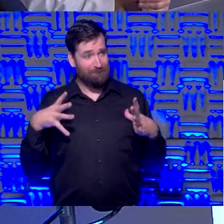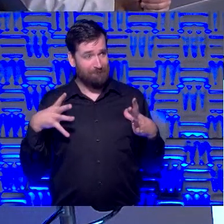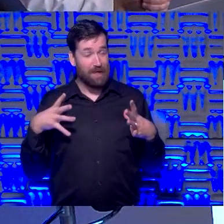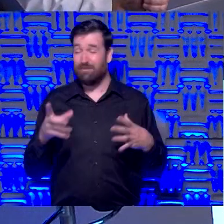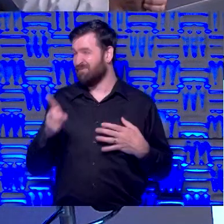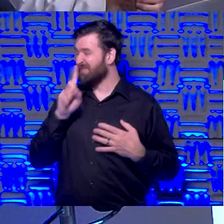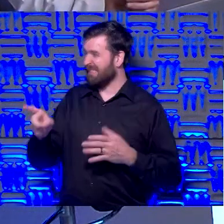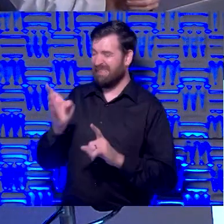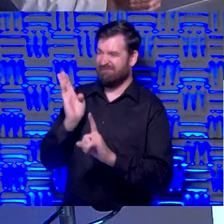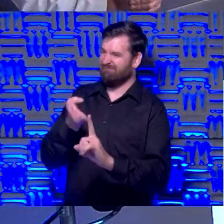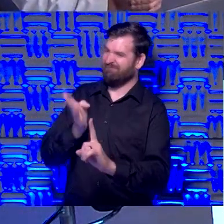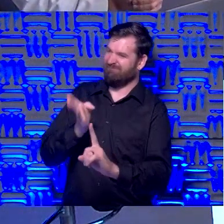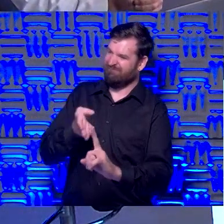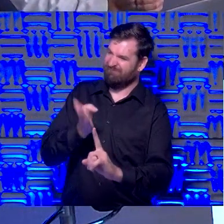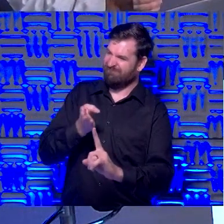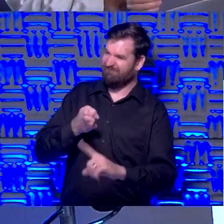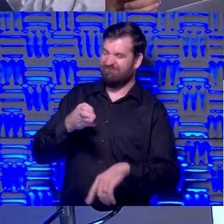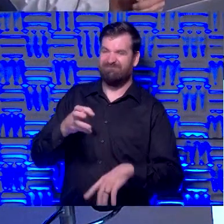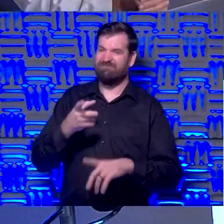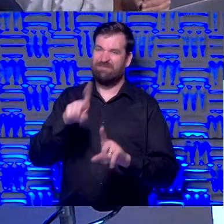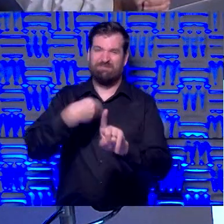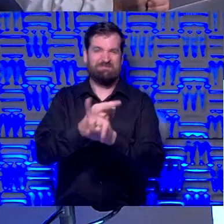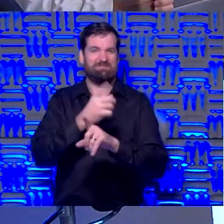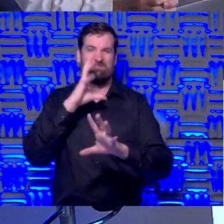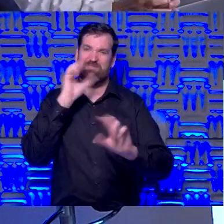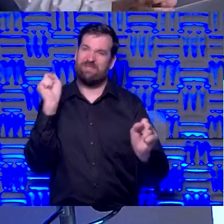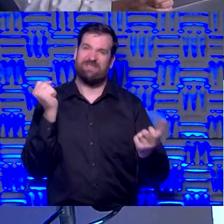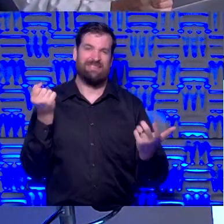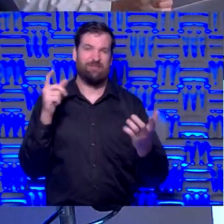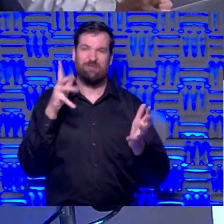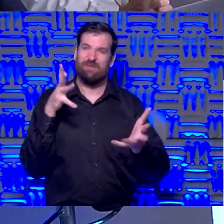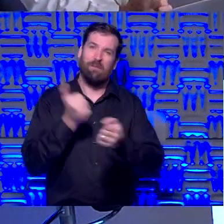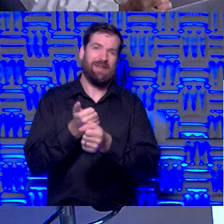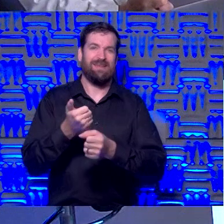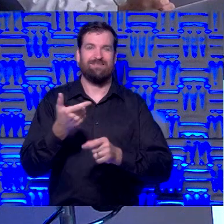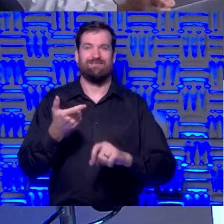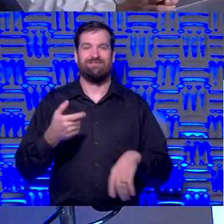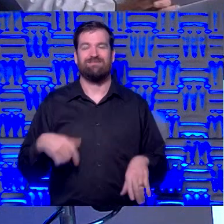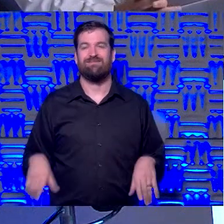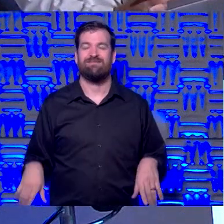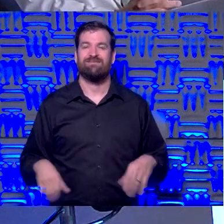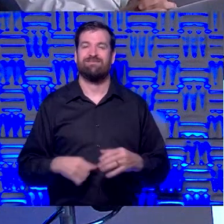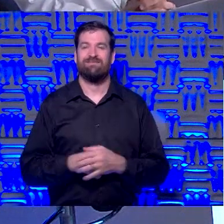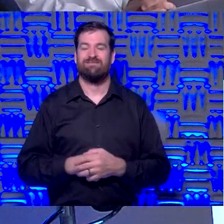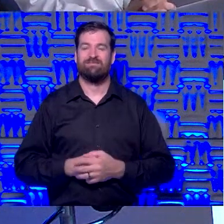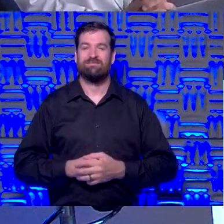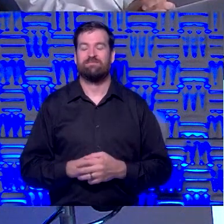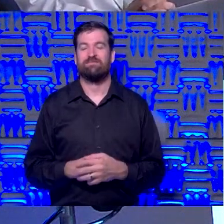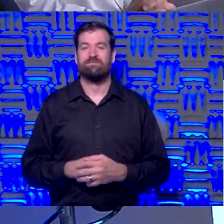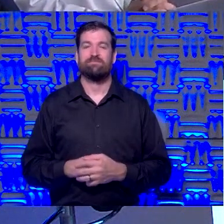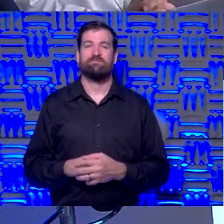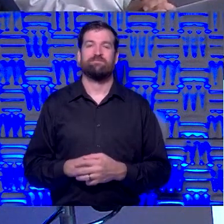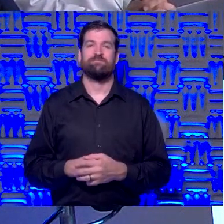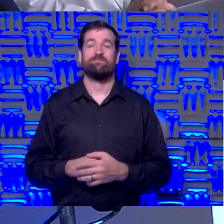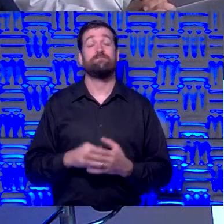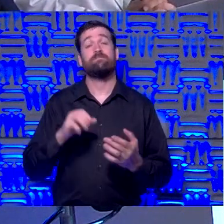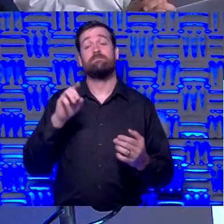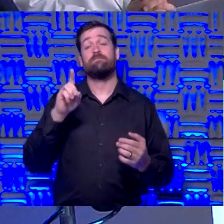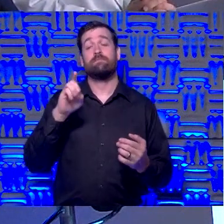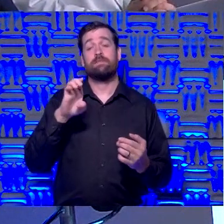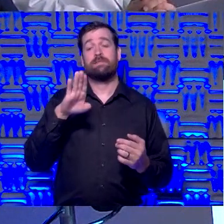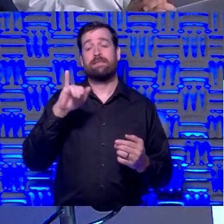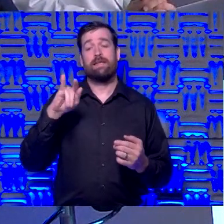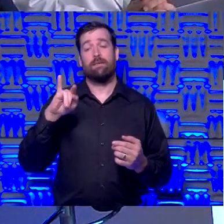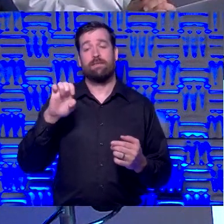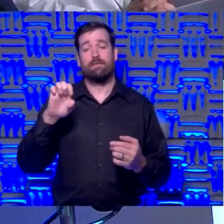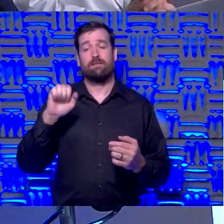pretty much going to be back to the your Yeah, back to my day the job. chancellor update from about this point on, probably. So Debbie